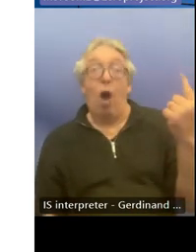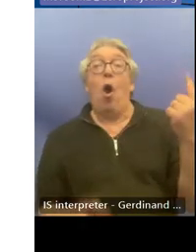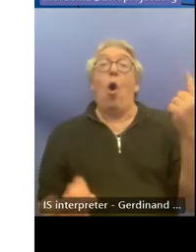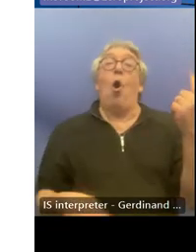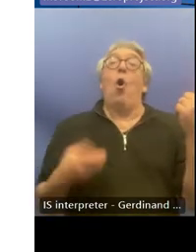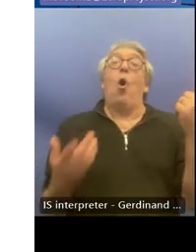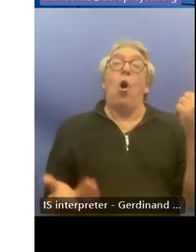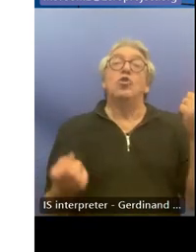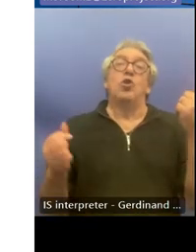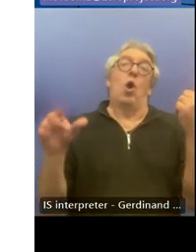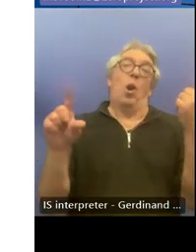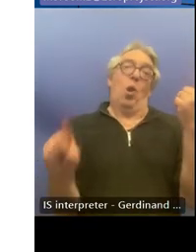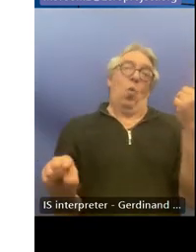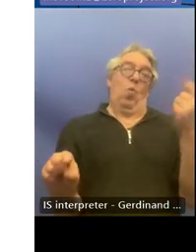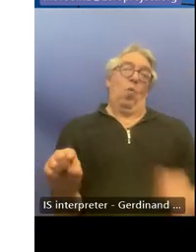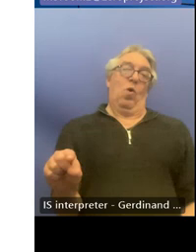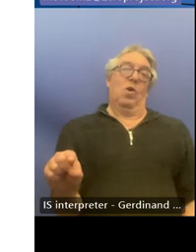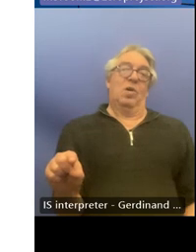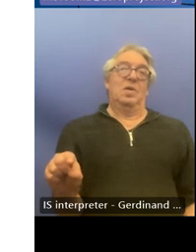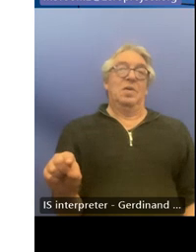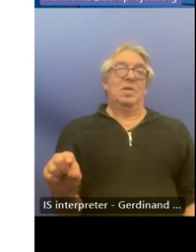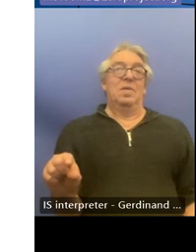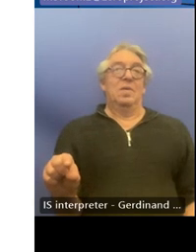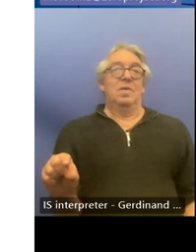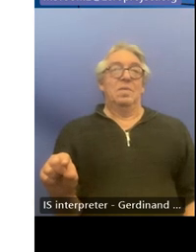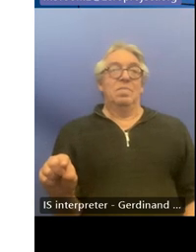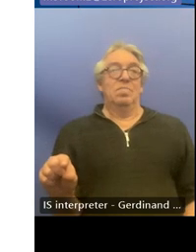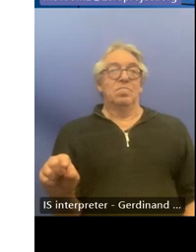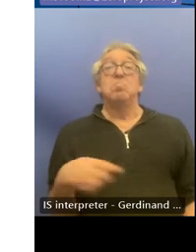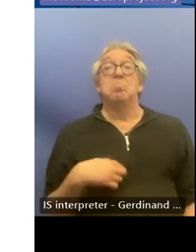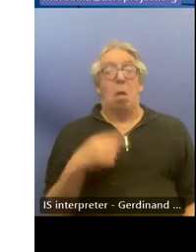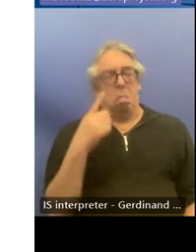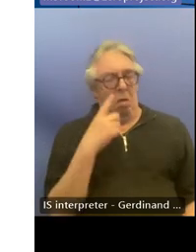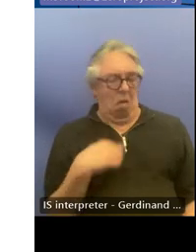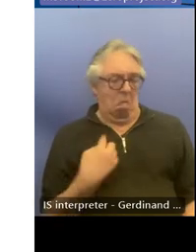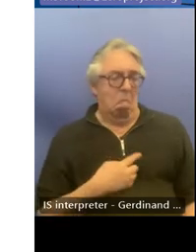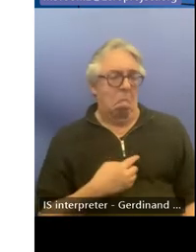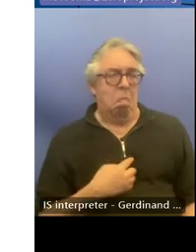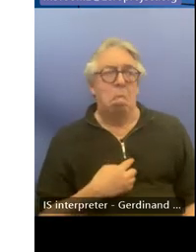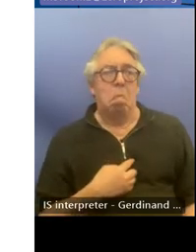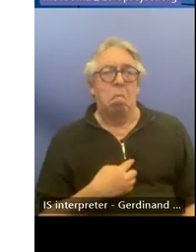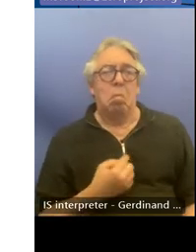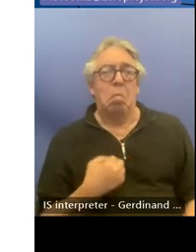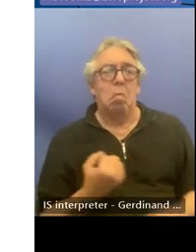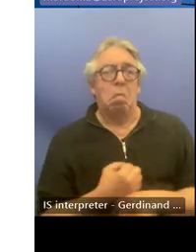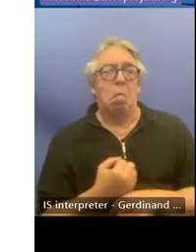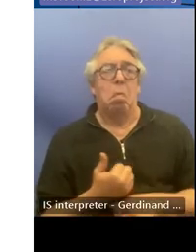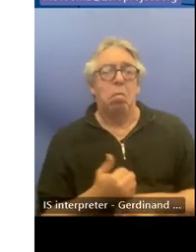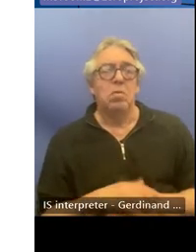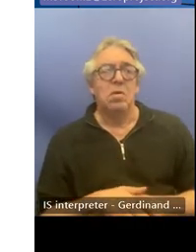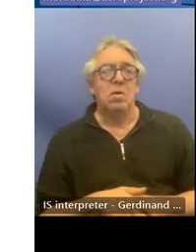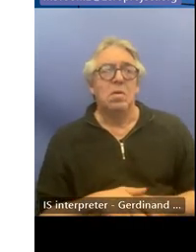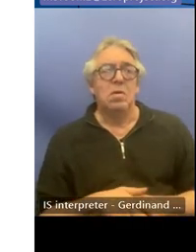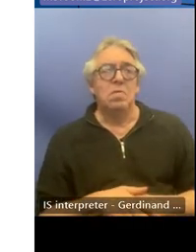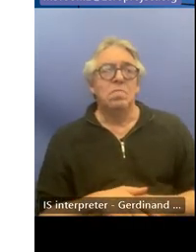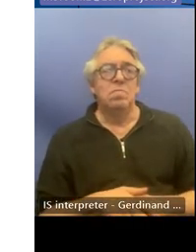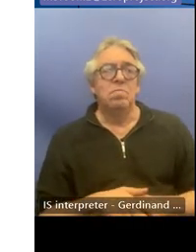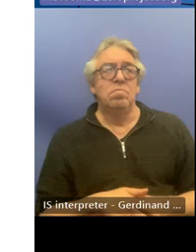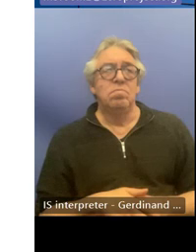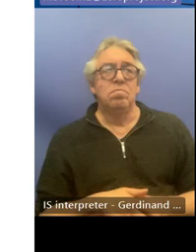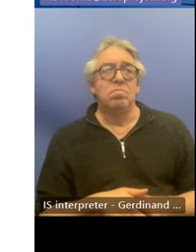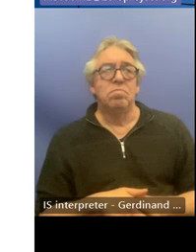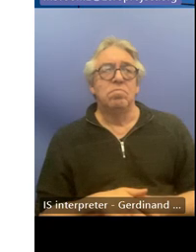we are in the good way because our purpose is to spend our idea and